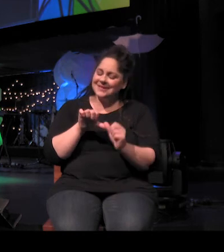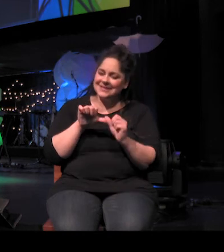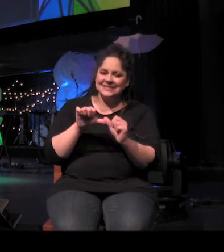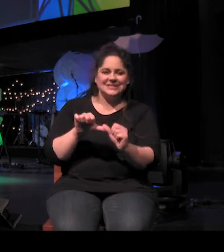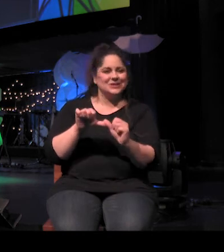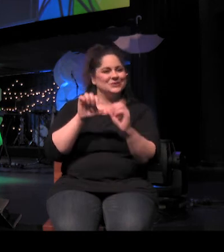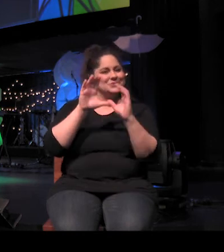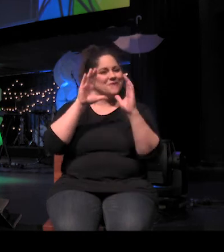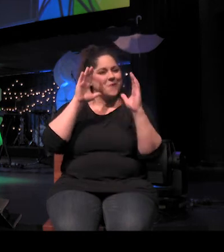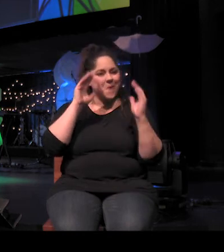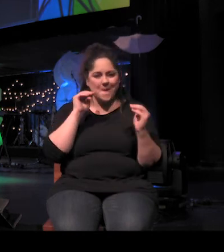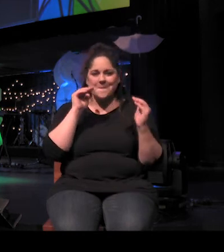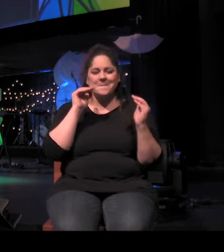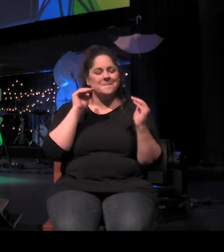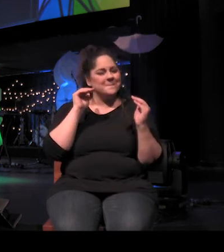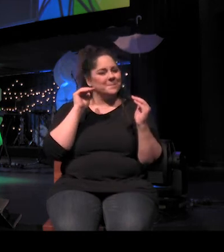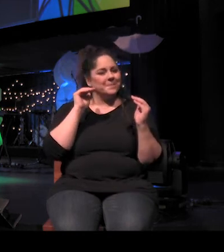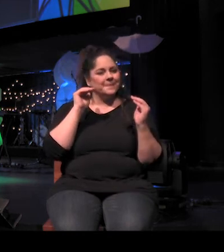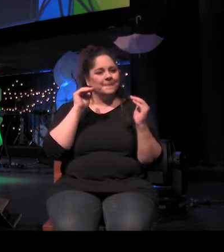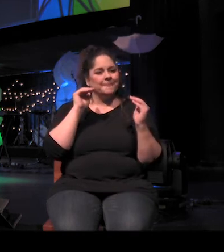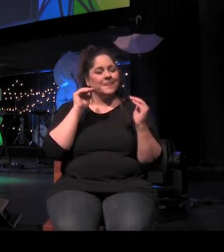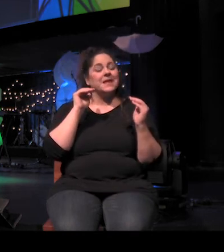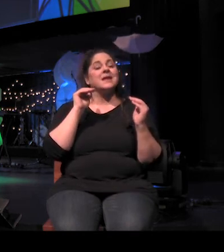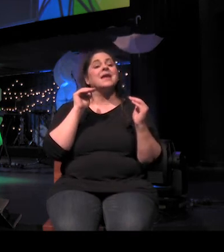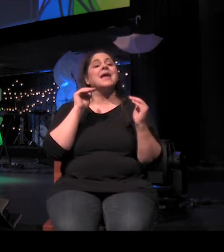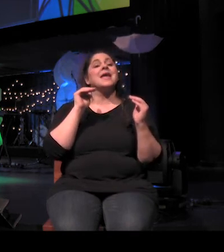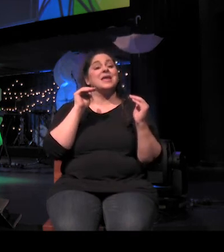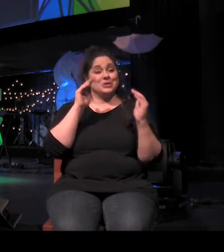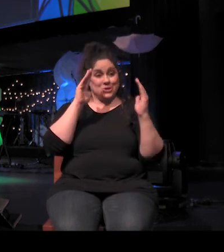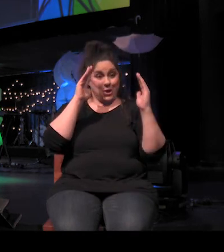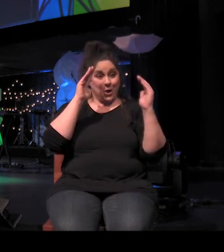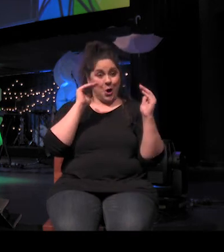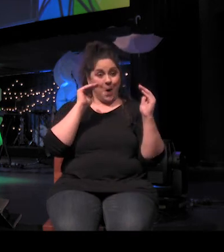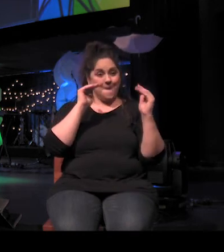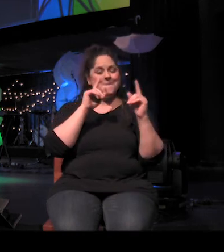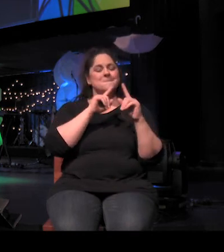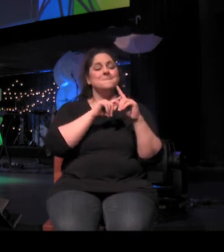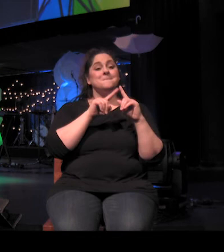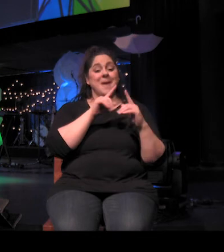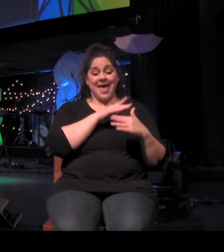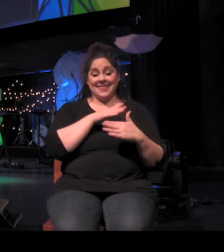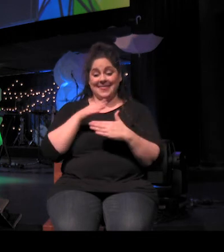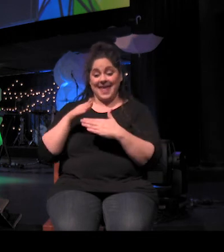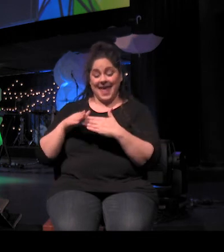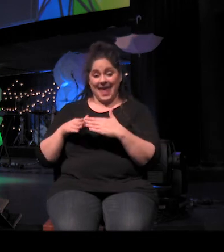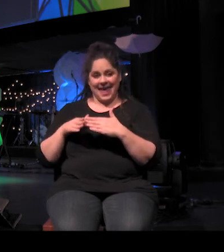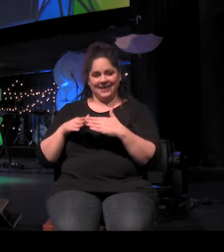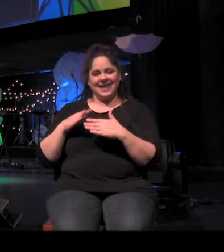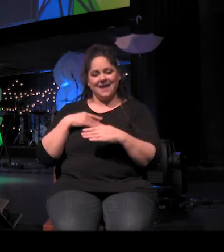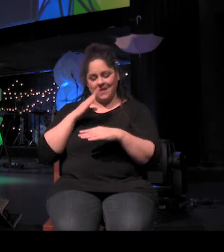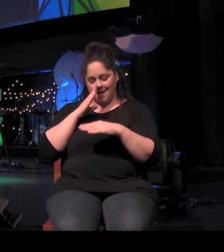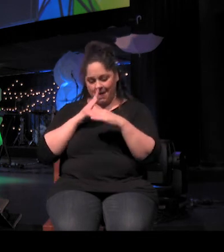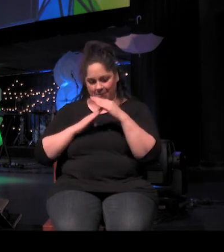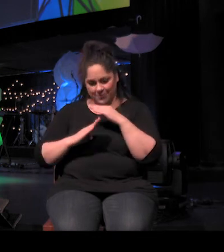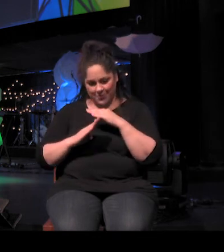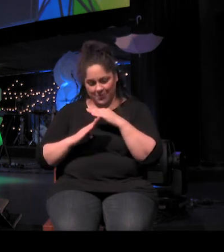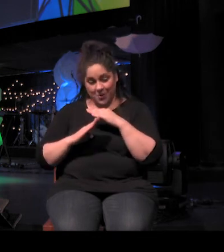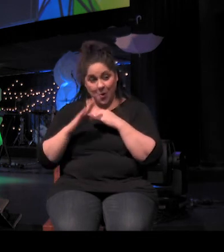point. That's the thread we see. And it ends with being humble. Because there's grace for the